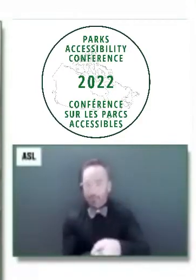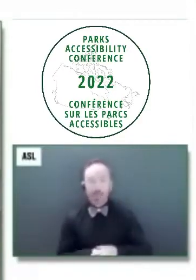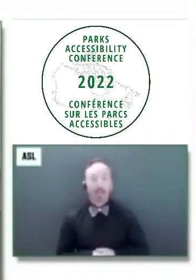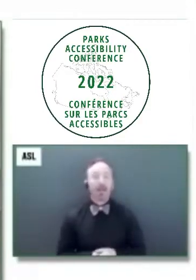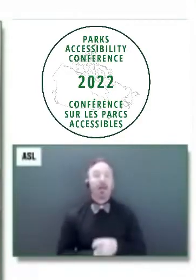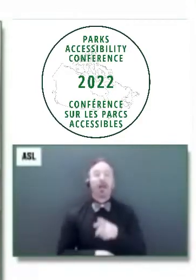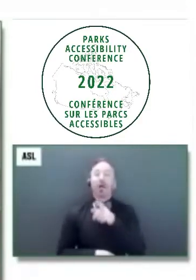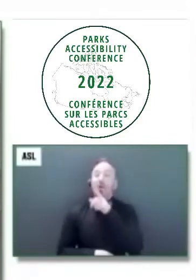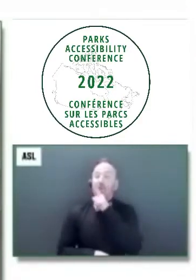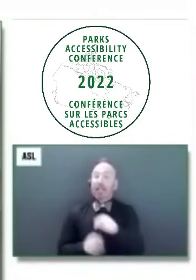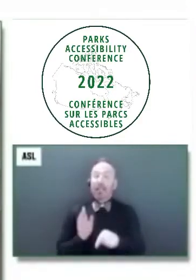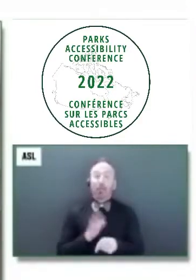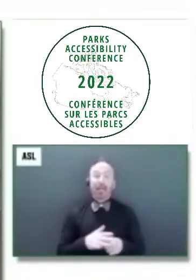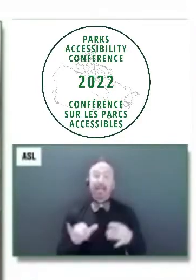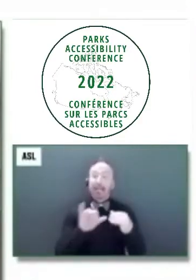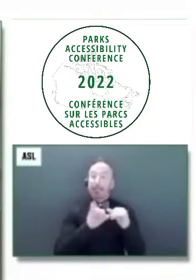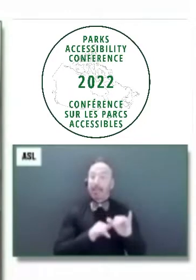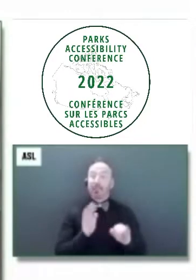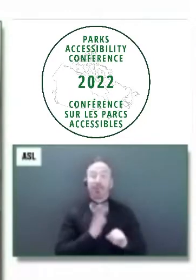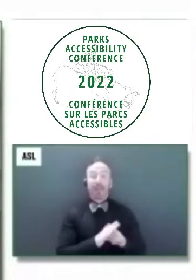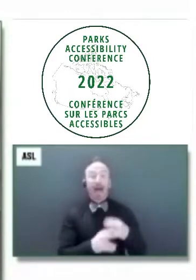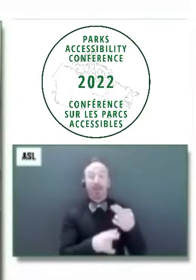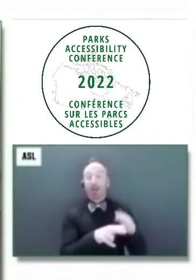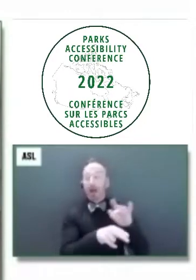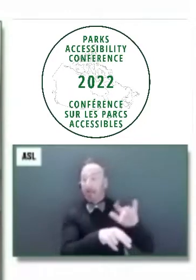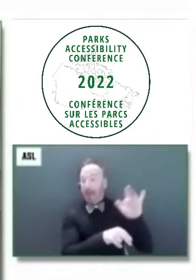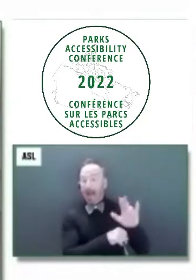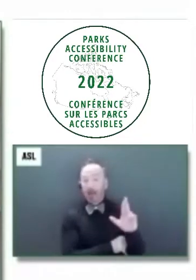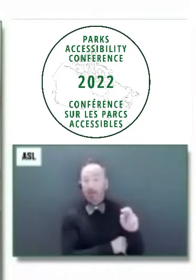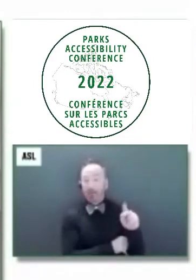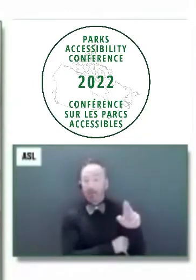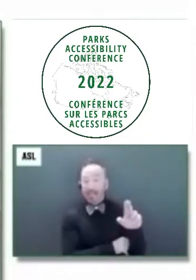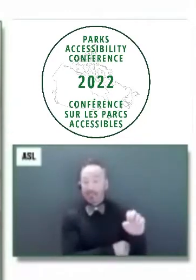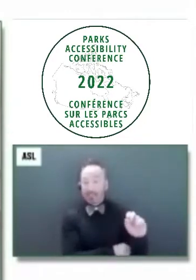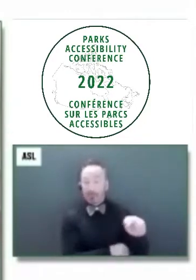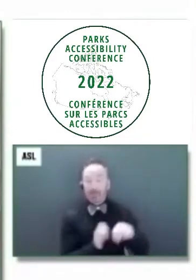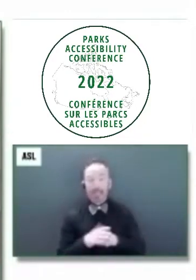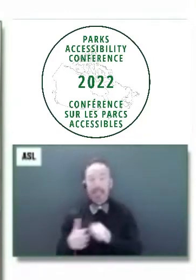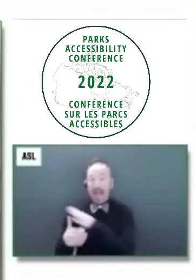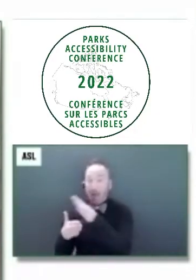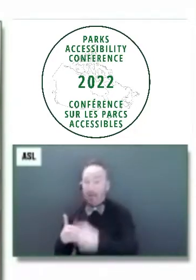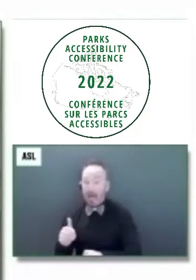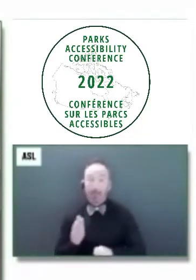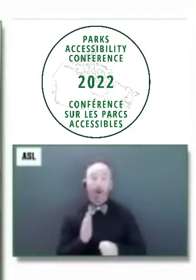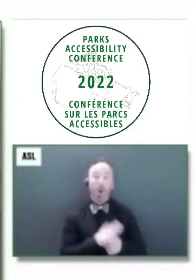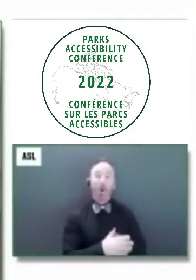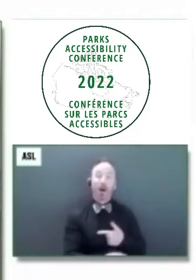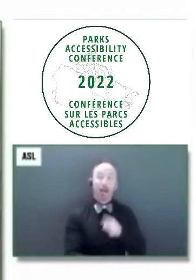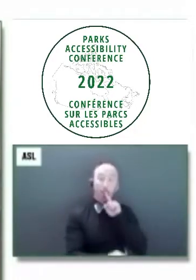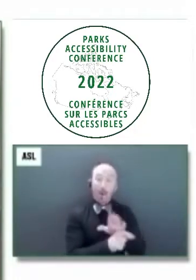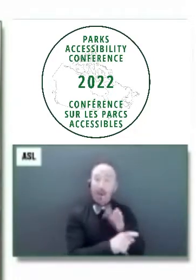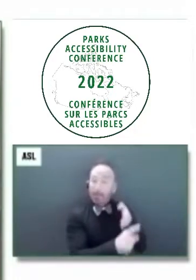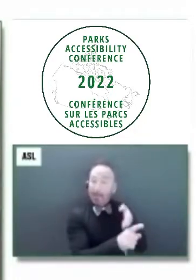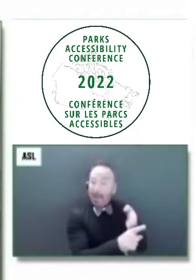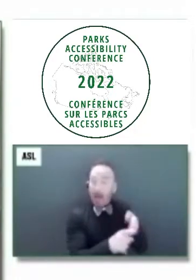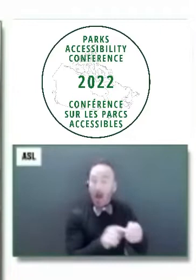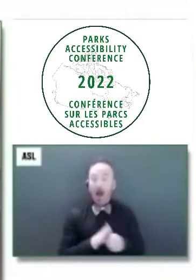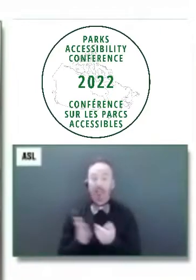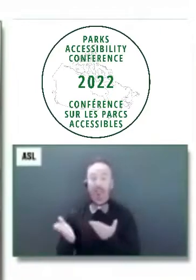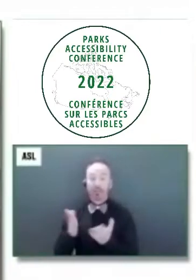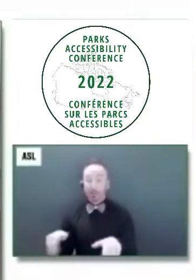reputational impact, impact on client satisfaction, outcomes and loyalty on service provision and on our staff, just to name a